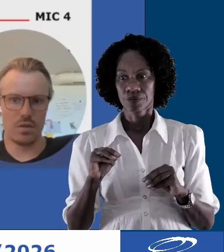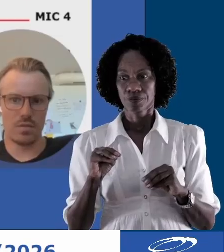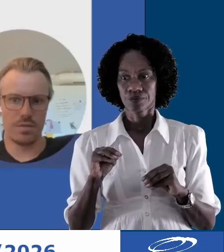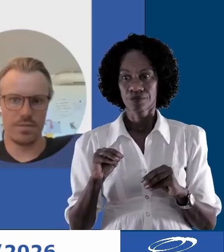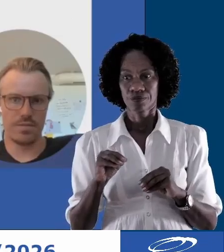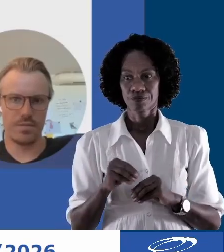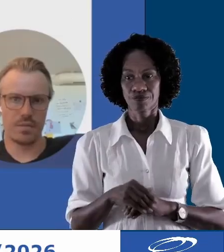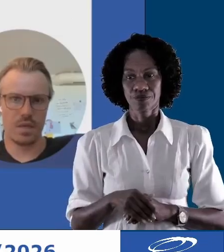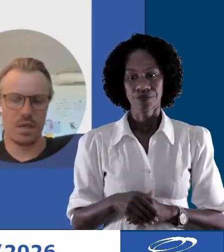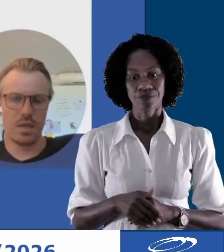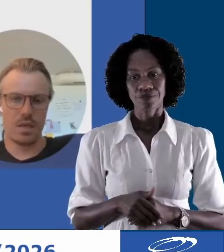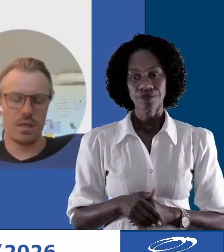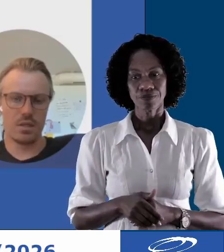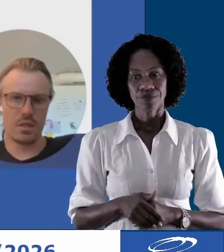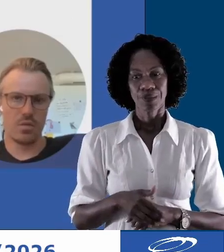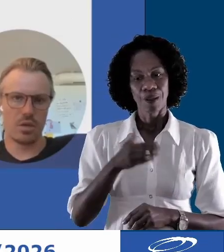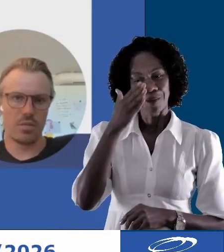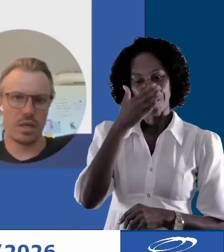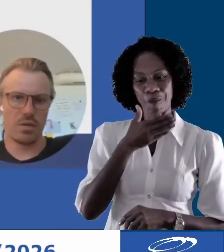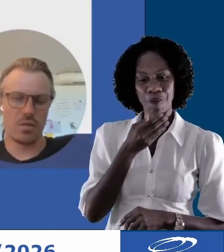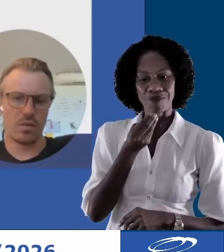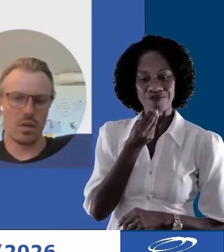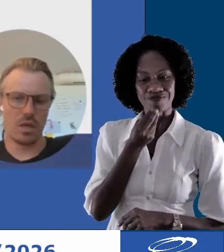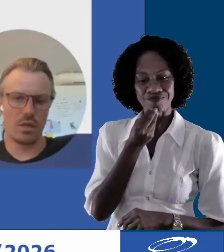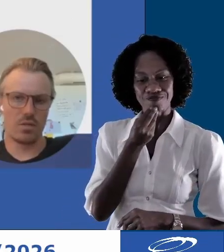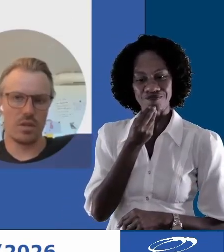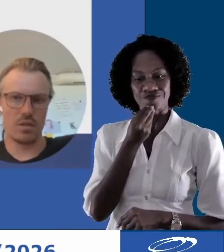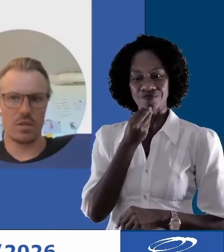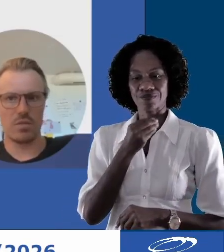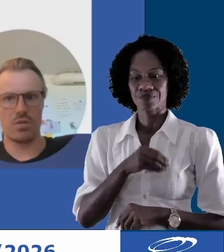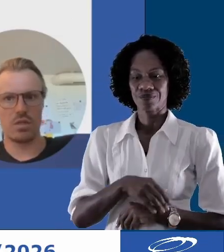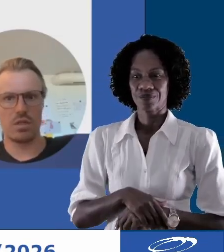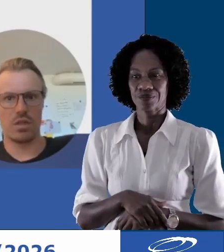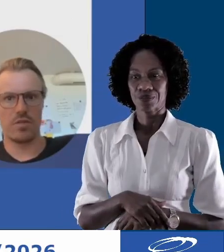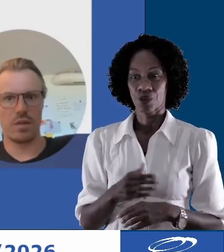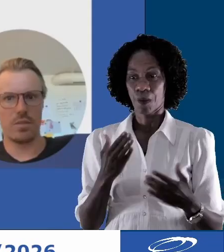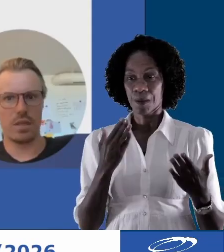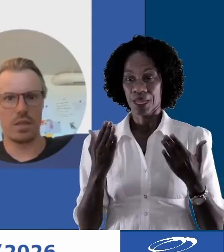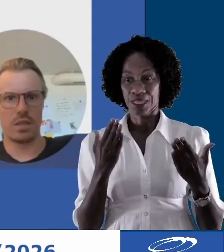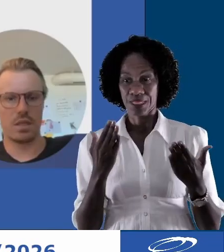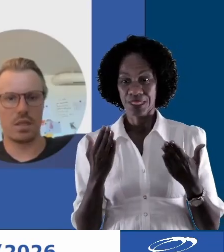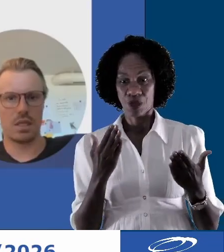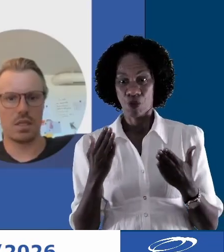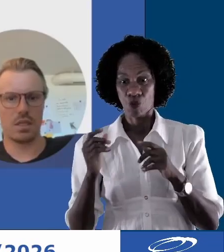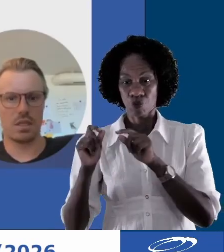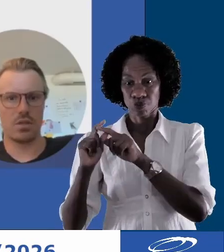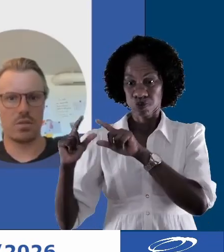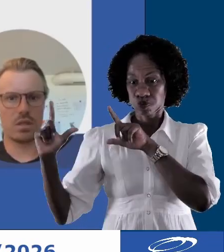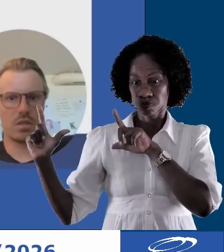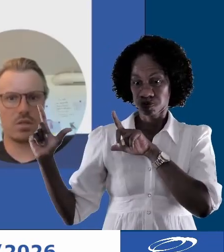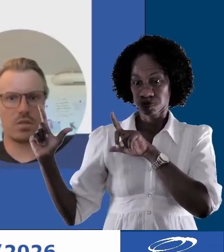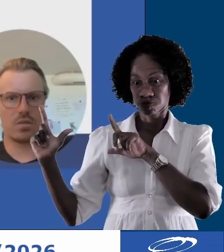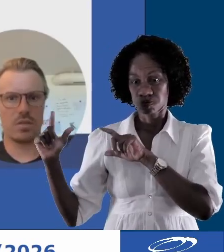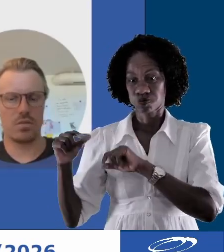obvious. In this study, we compared oral and intravenous administration of penicillin in cancellous and